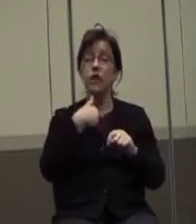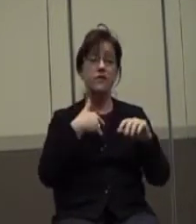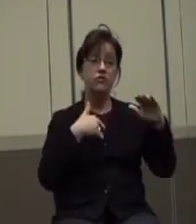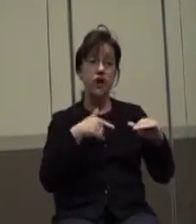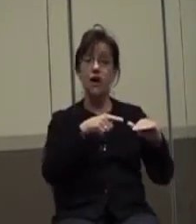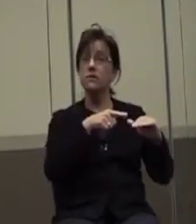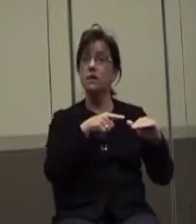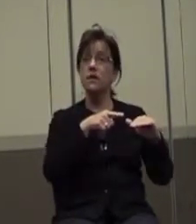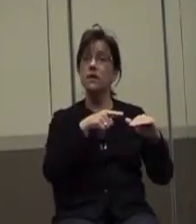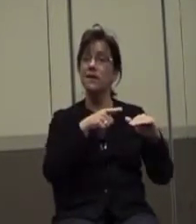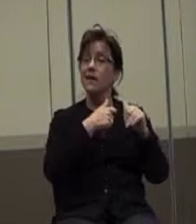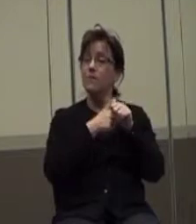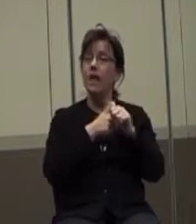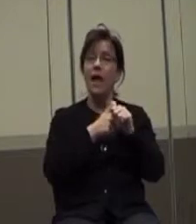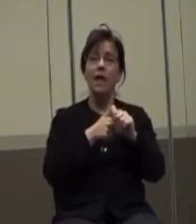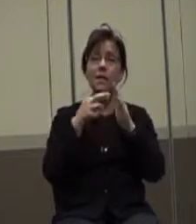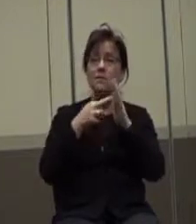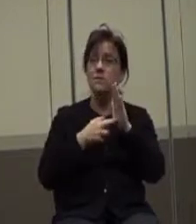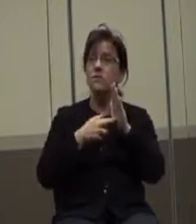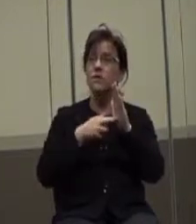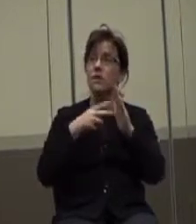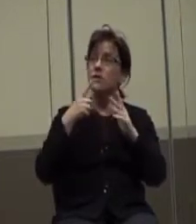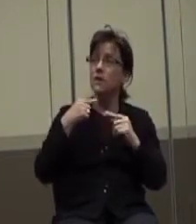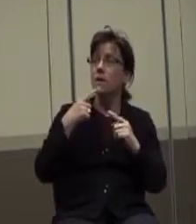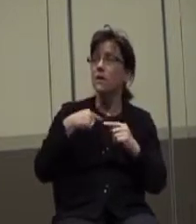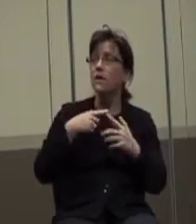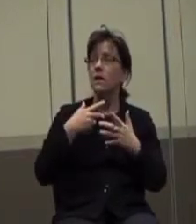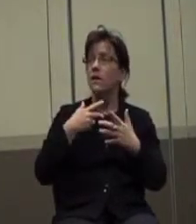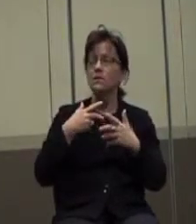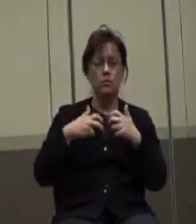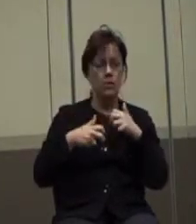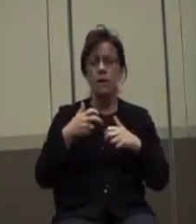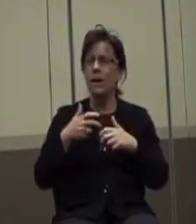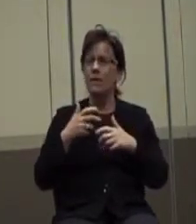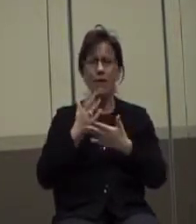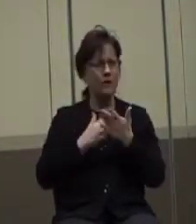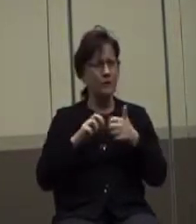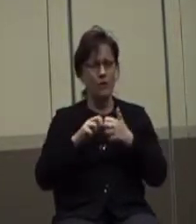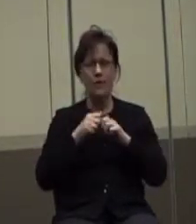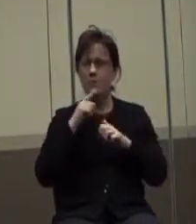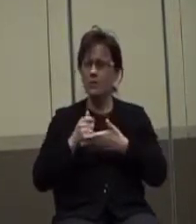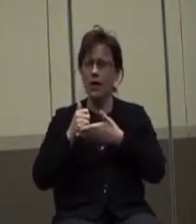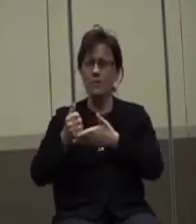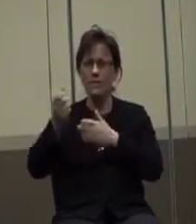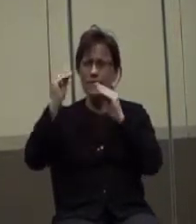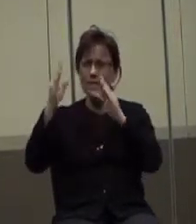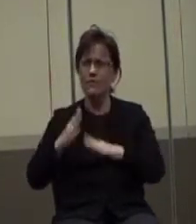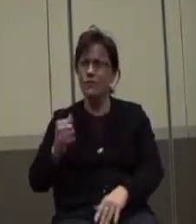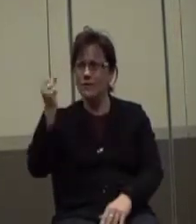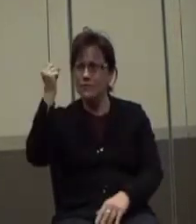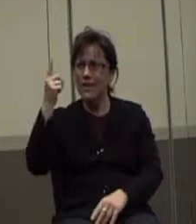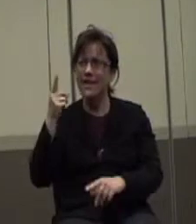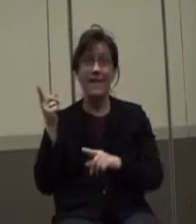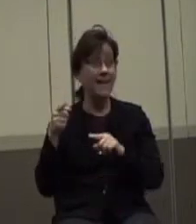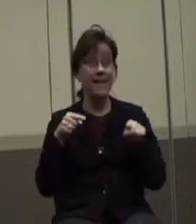in which compliance is an issue, again, part of the issue is helping the teacher understand this is an